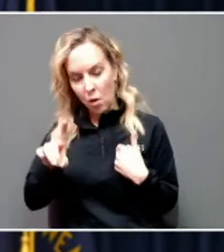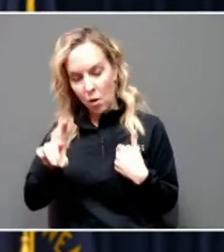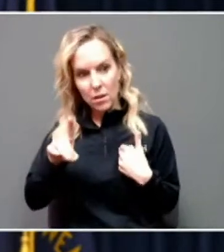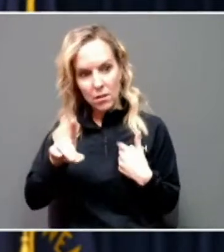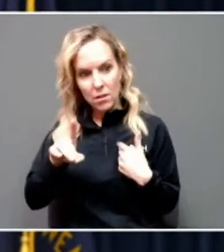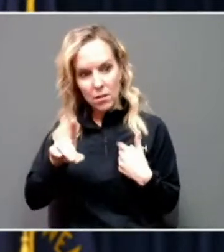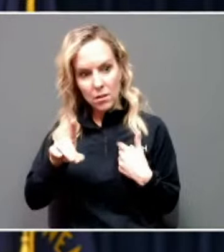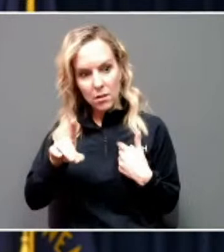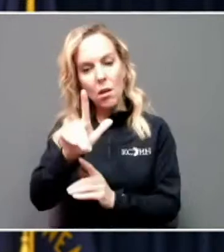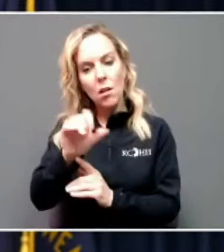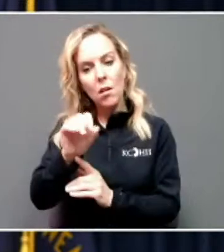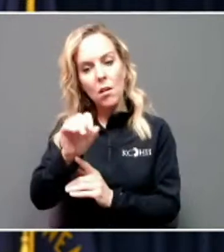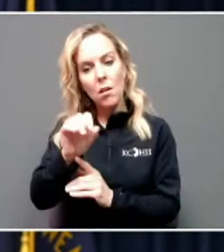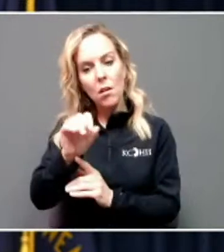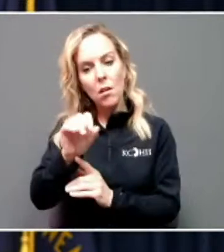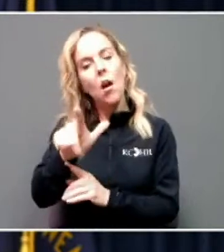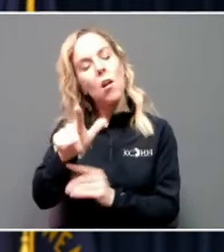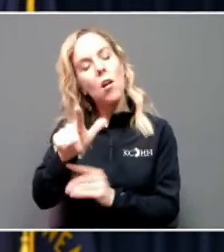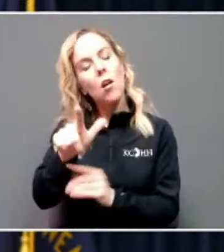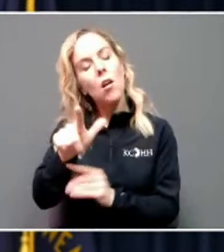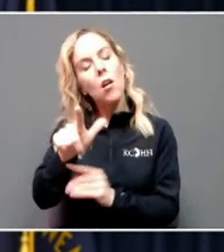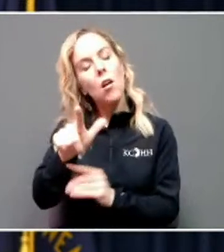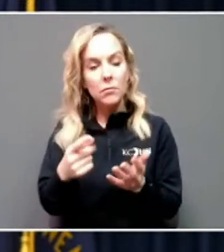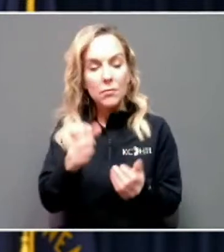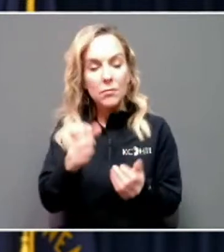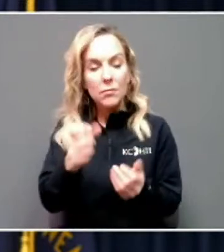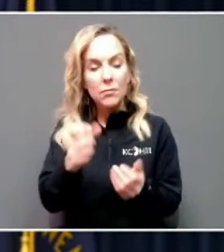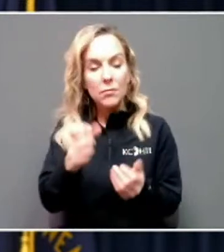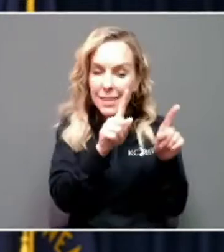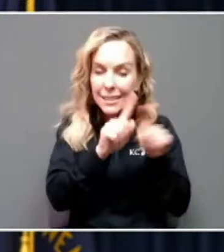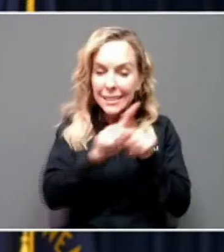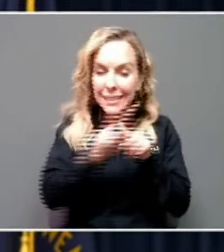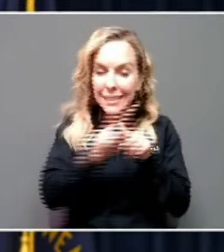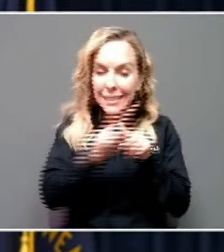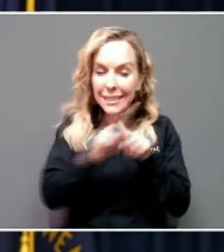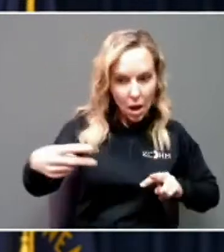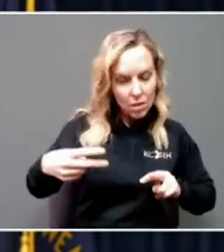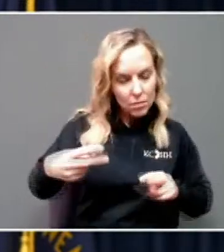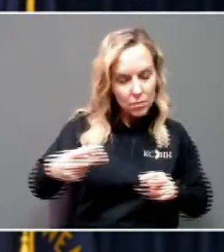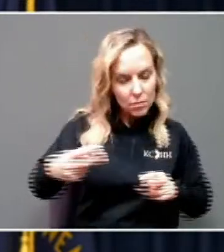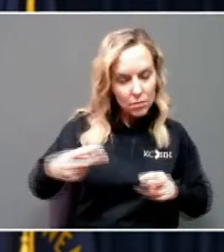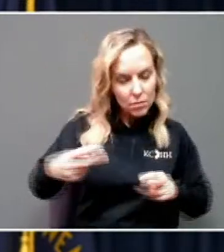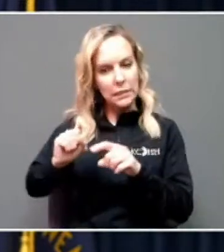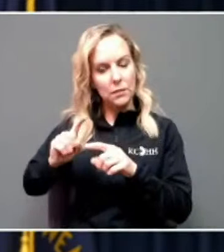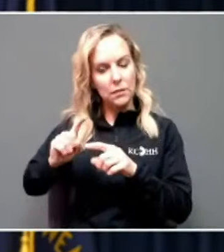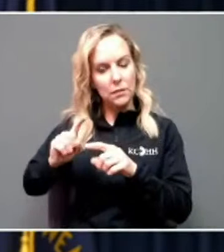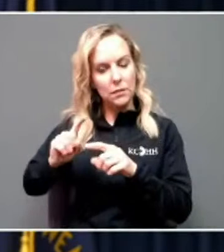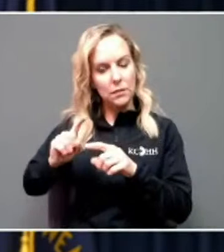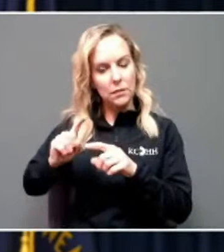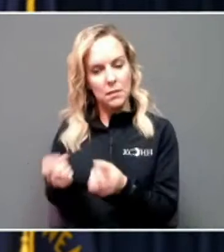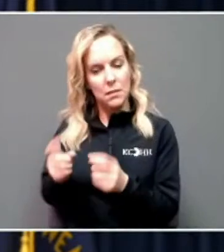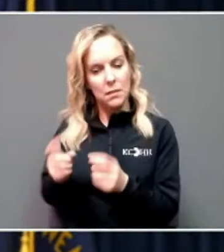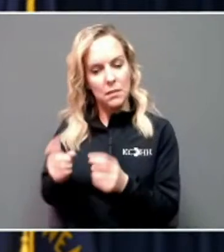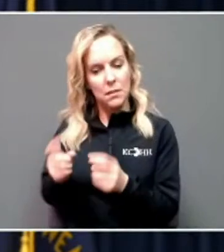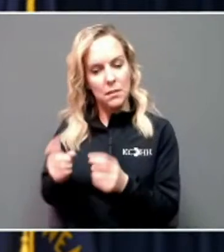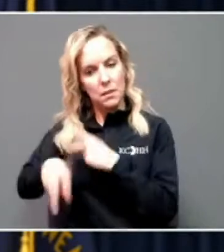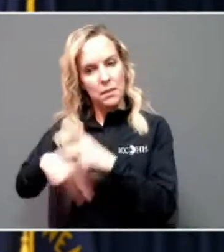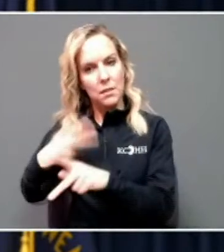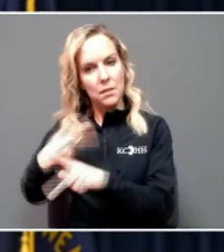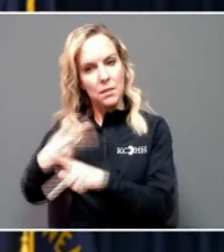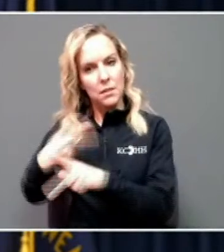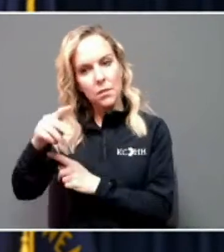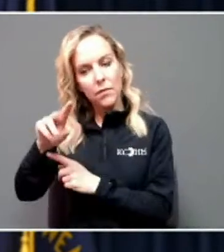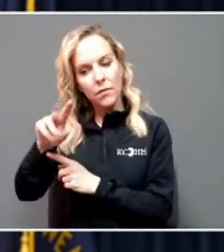is will different variants produce different levels of it. But this is something between processing the grief and continuing to